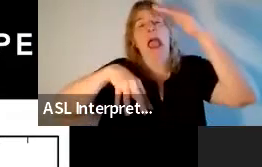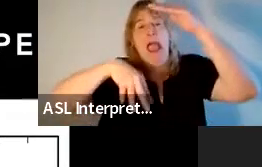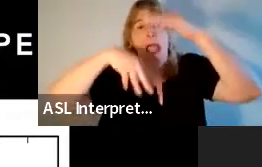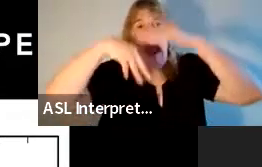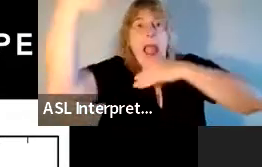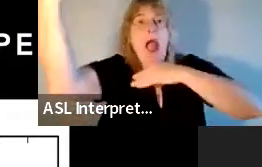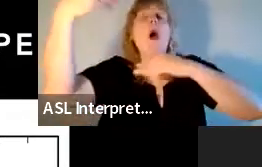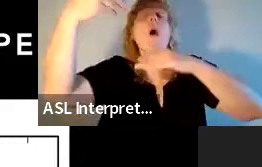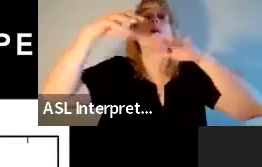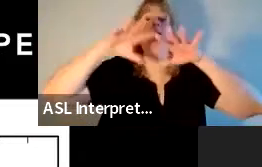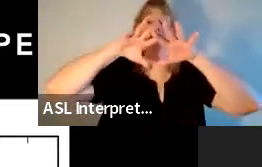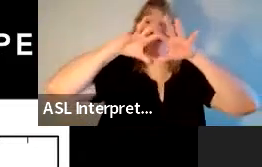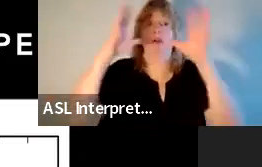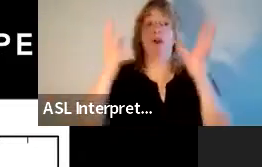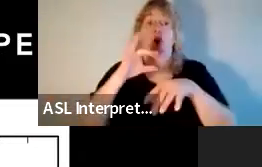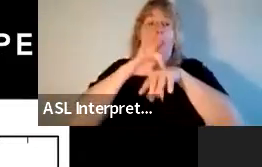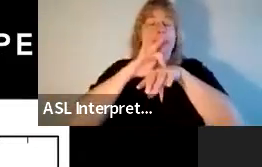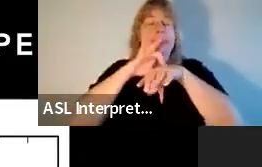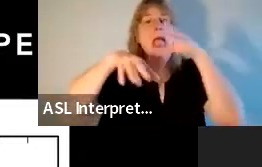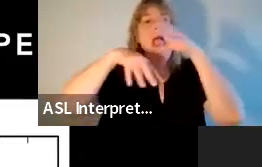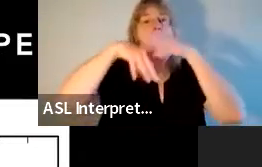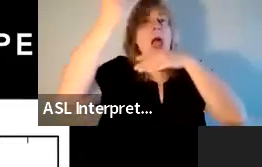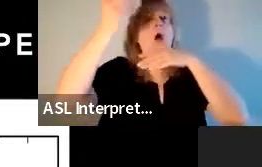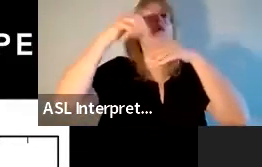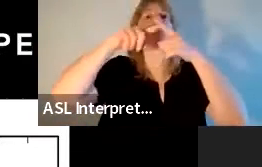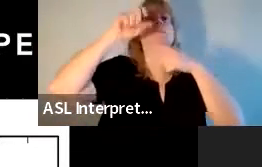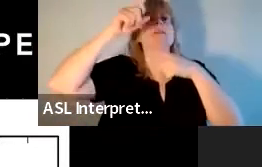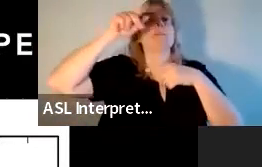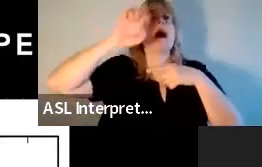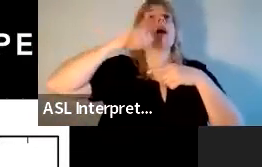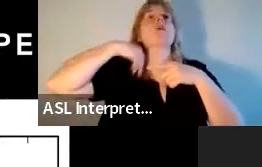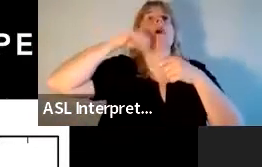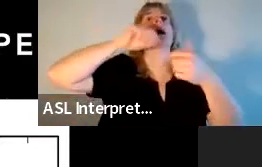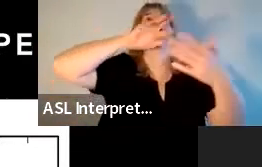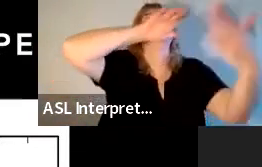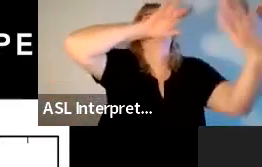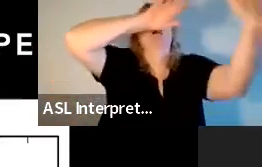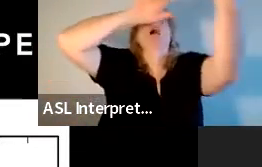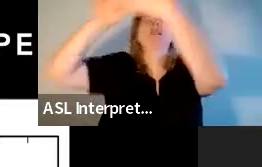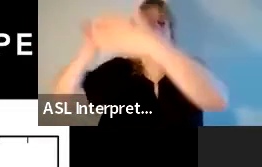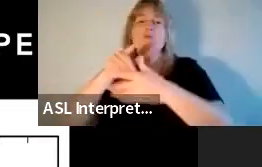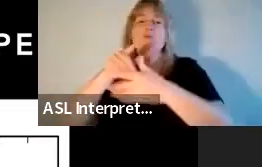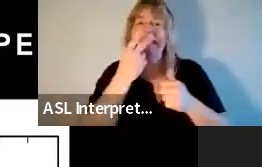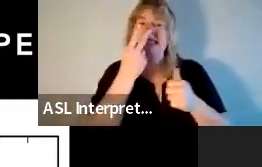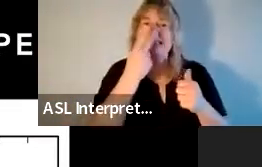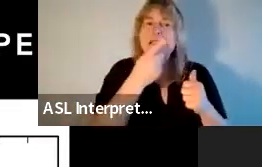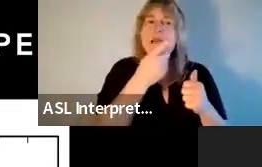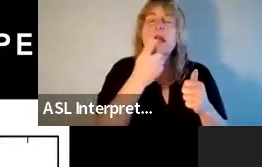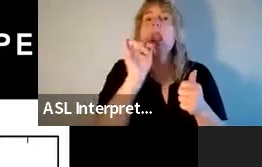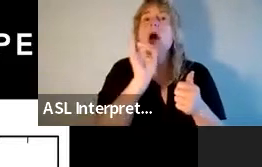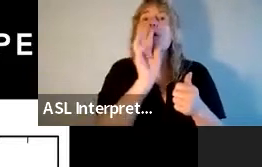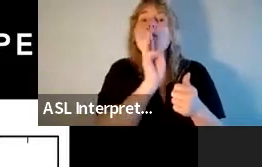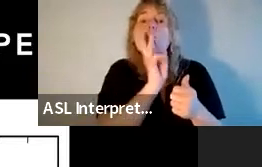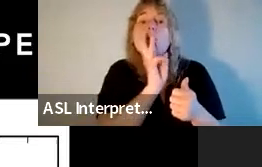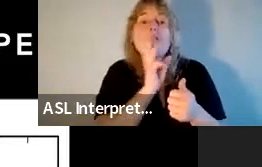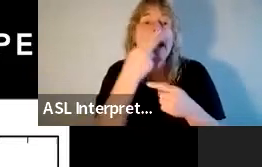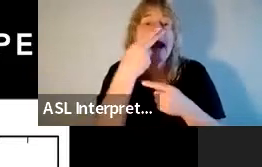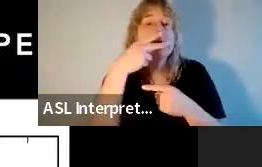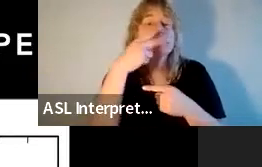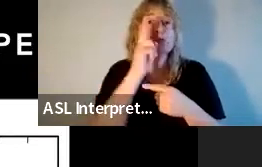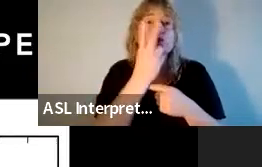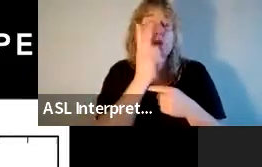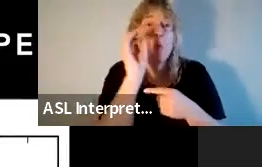space. So you can see the markings at the bottom of all of these molecules. Water is H2O,